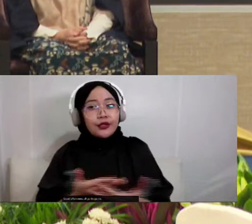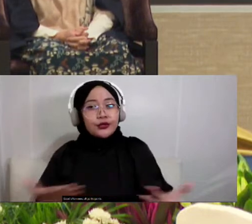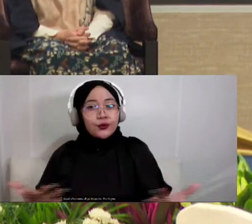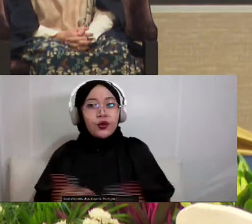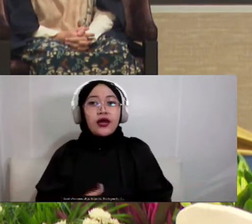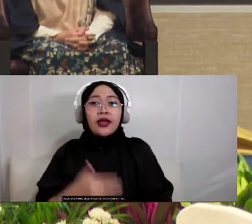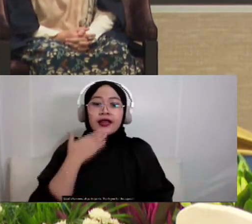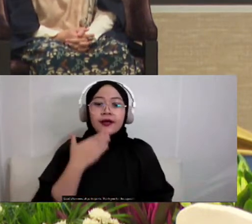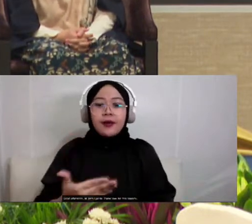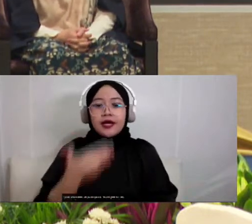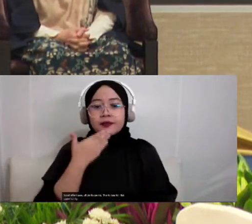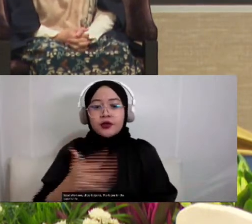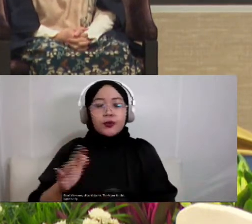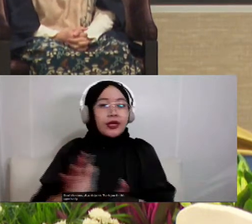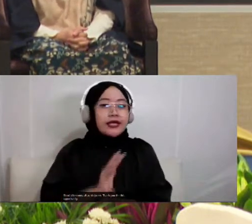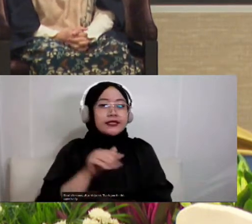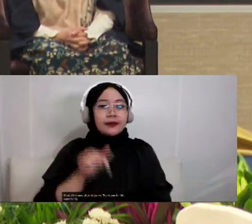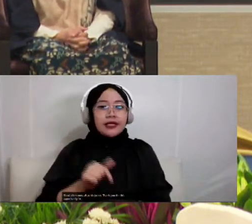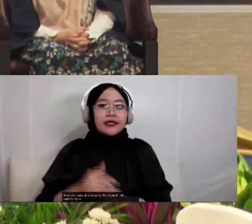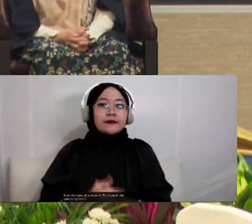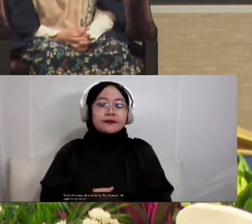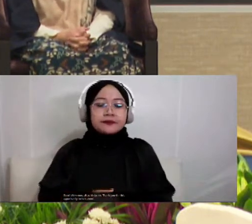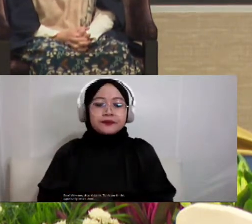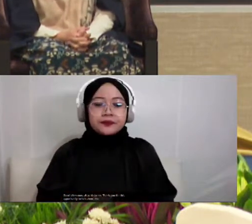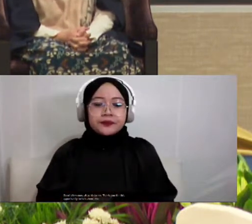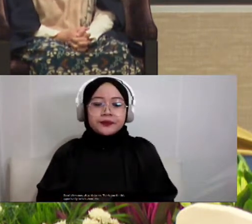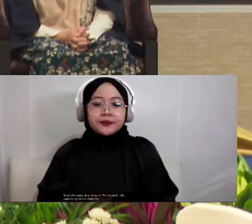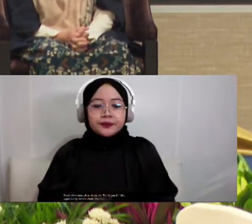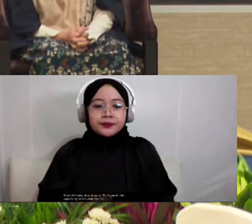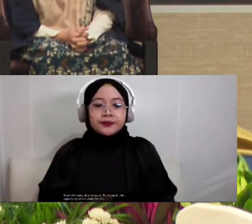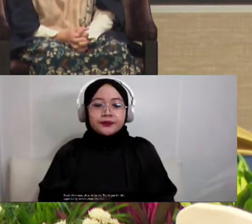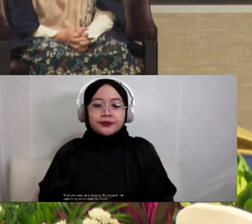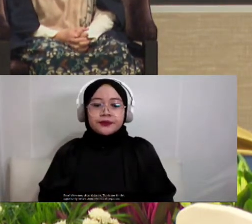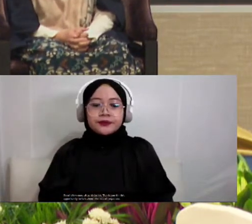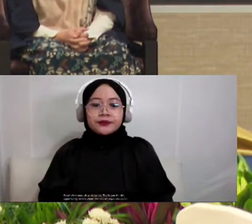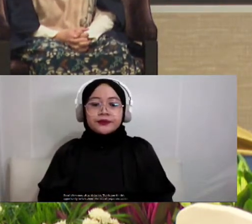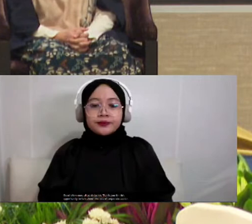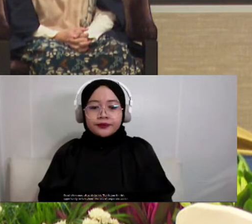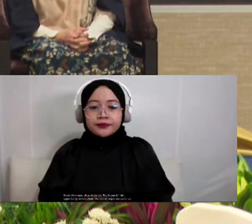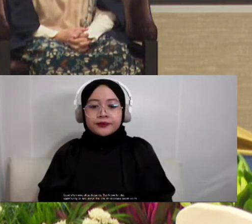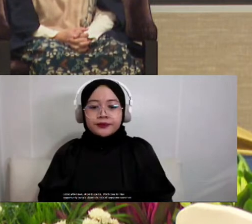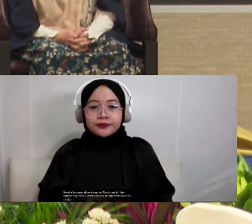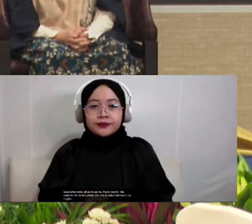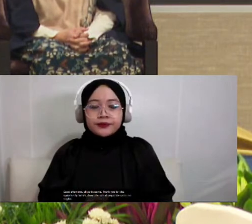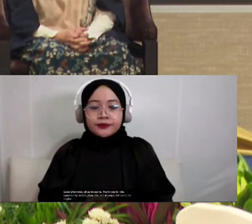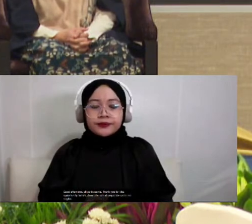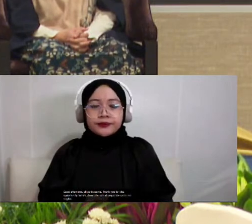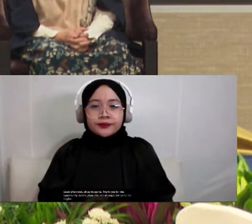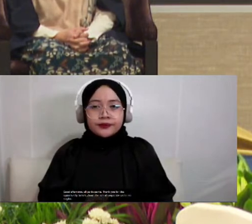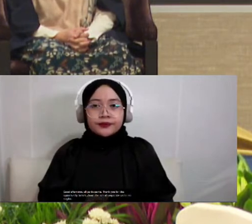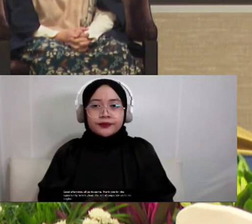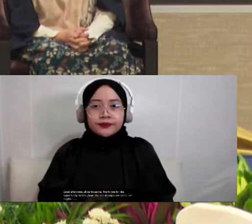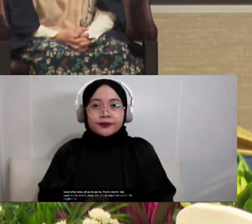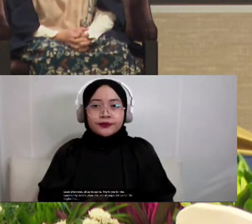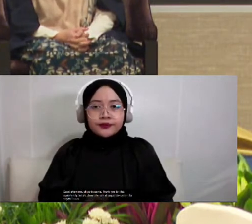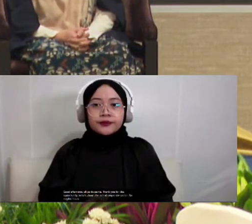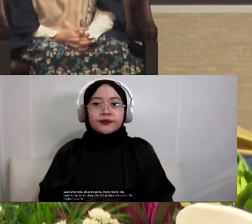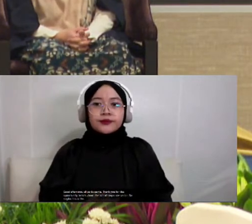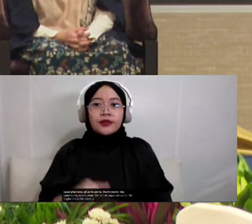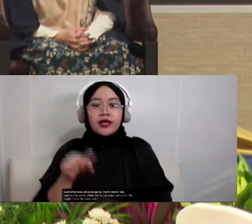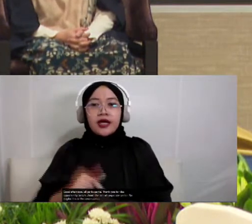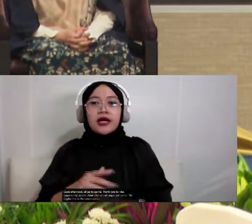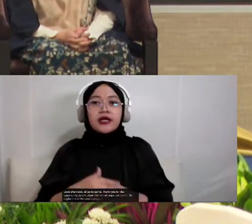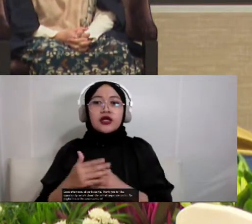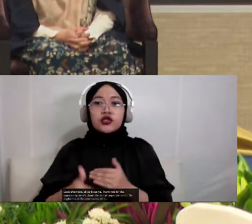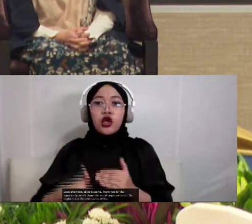this opportunity to talk about the role of corporate sector. Yeah, so maybe this is the continuance of